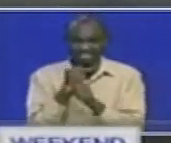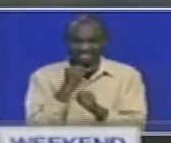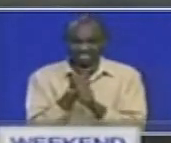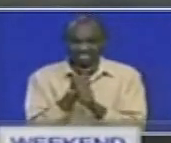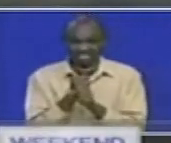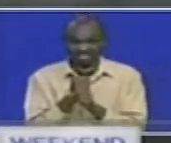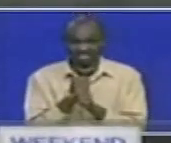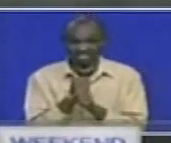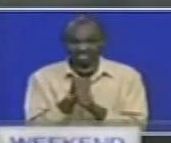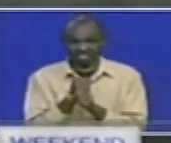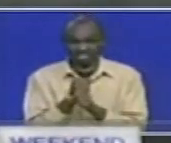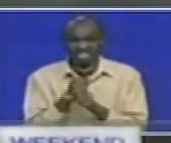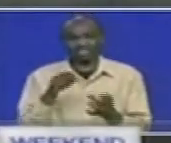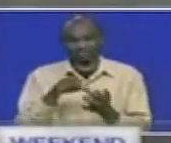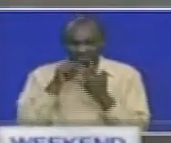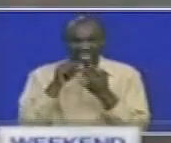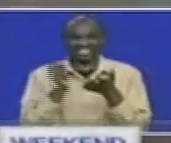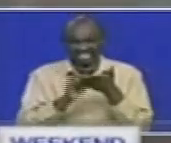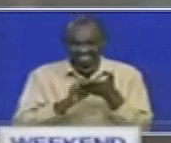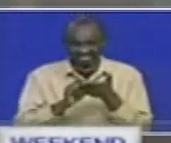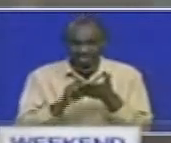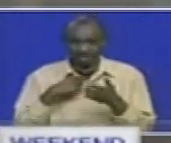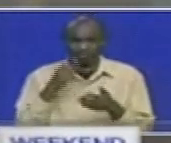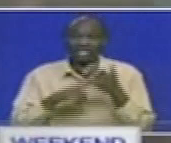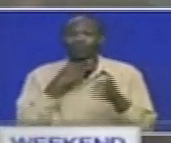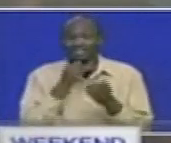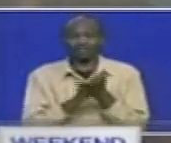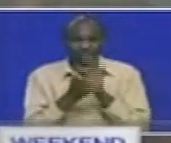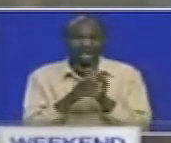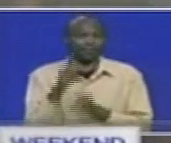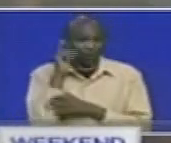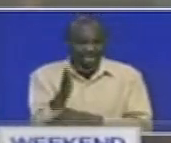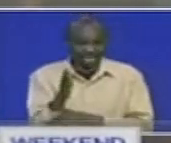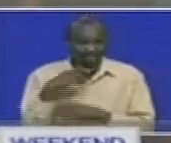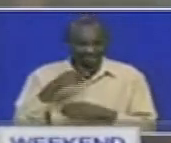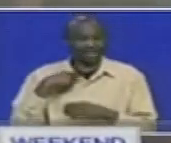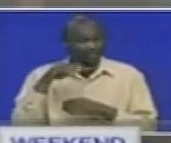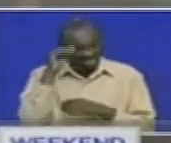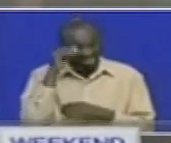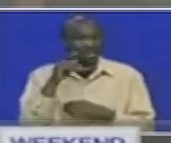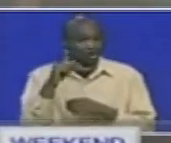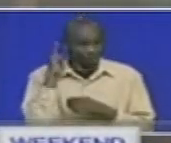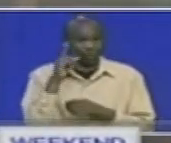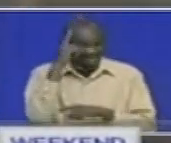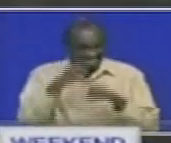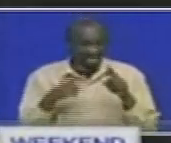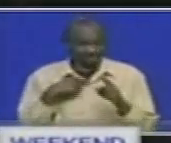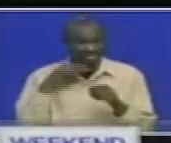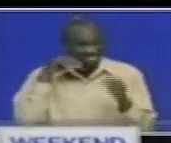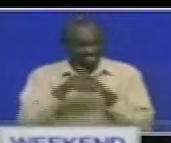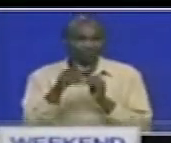did I did specialized writing I actually wanted to be a lawyer I'm still going to study low actually in the next one year I'm enrolling